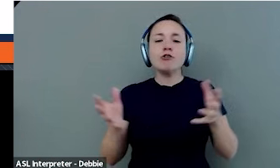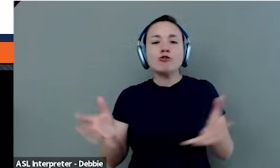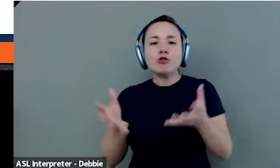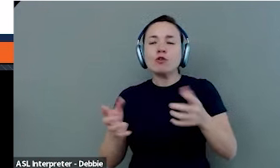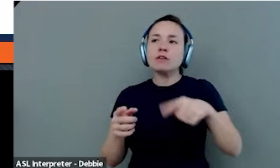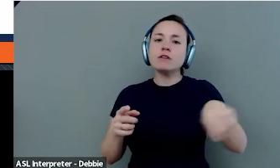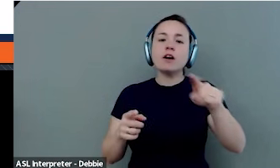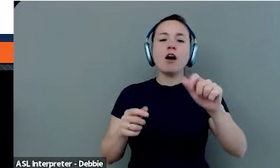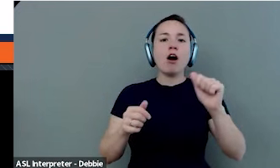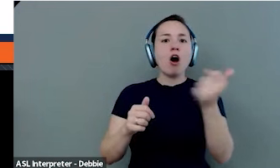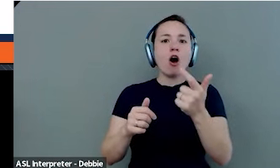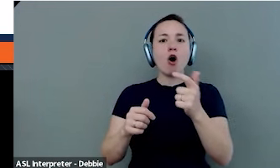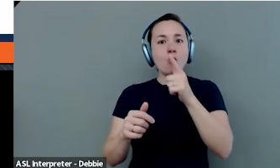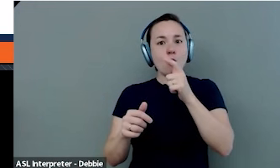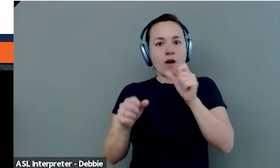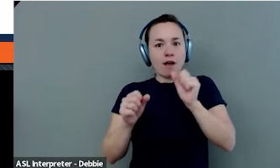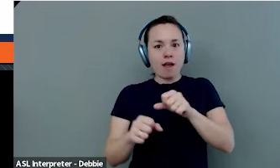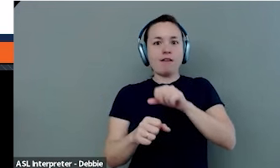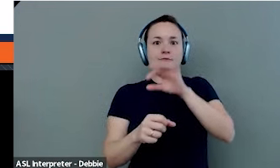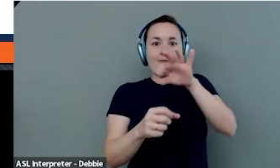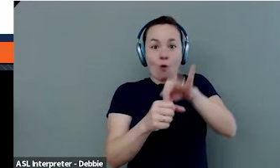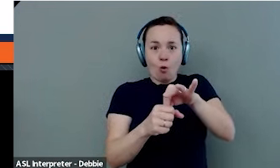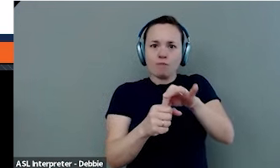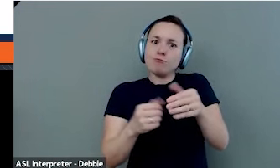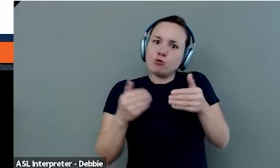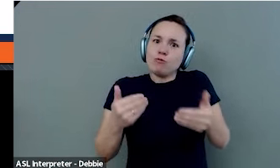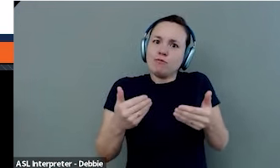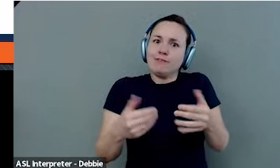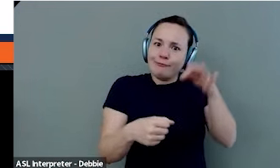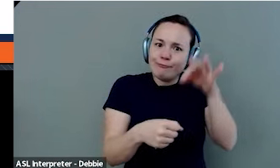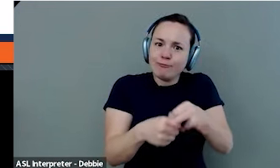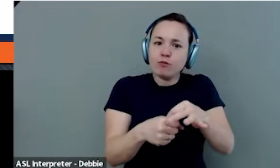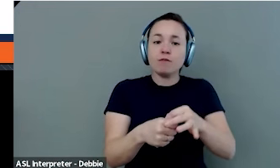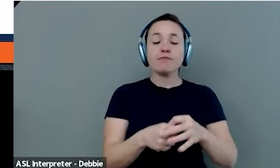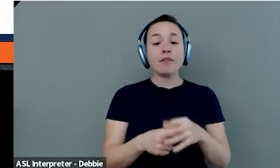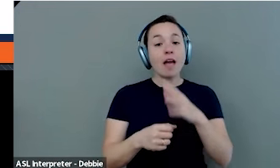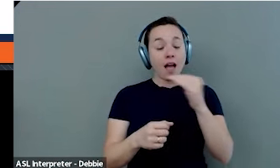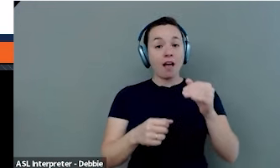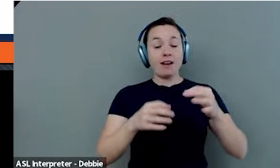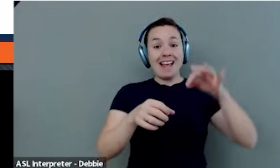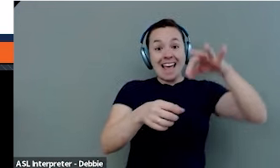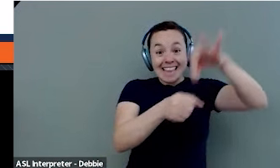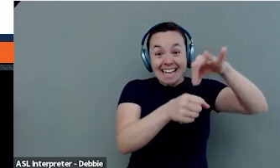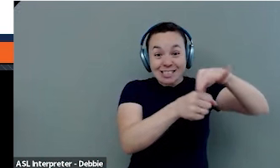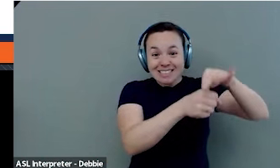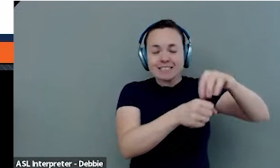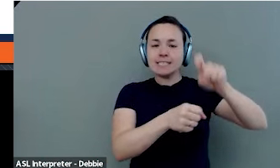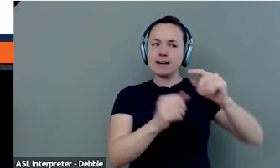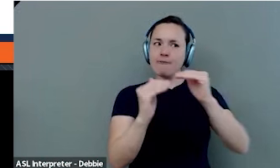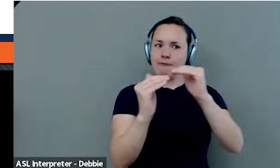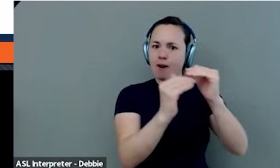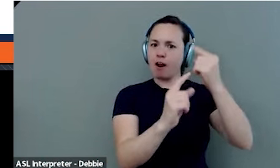residents to exercise their right to vote, conduct elections in a fair, accurate, and efficient manner